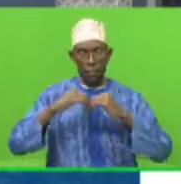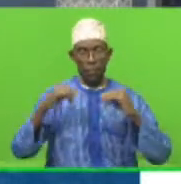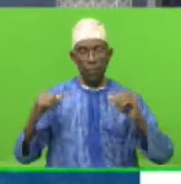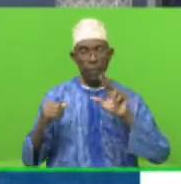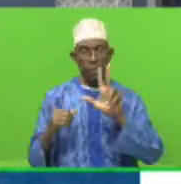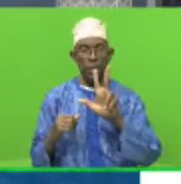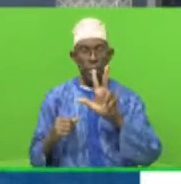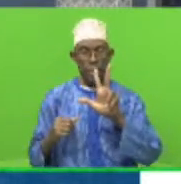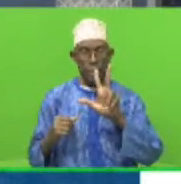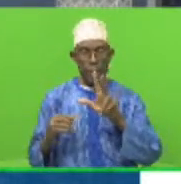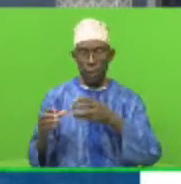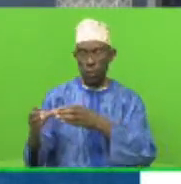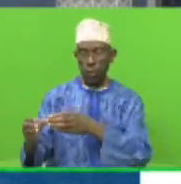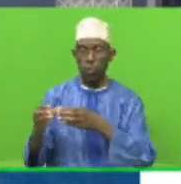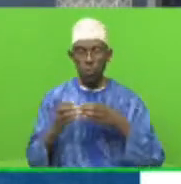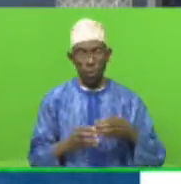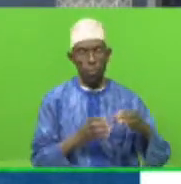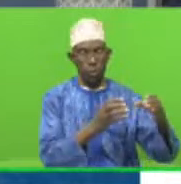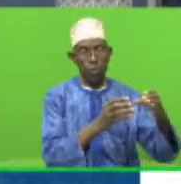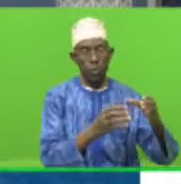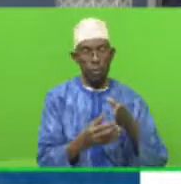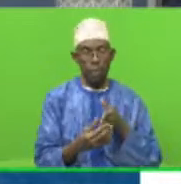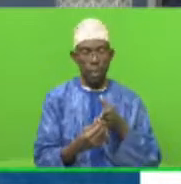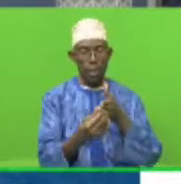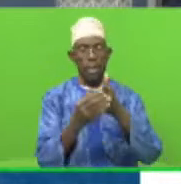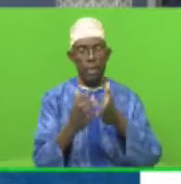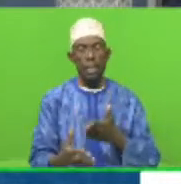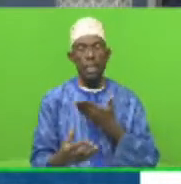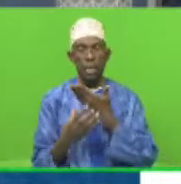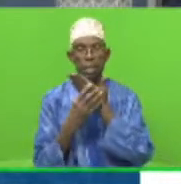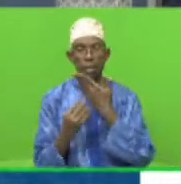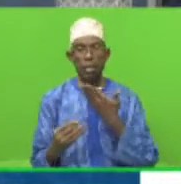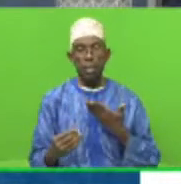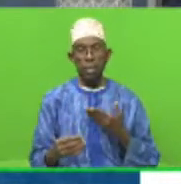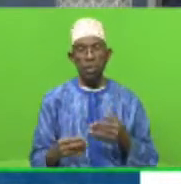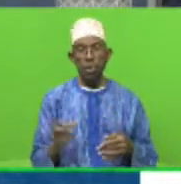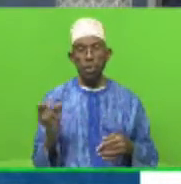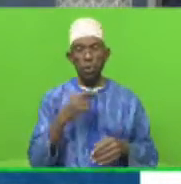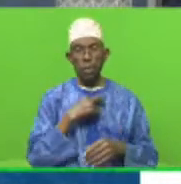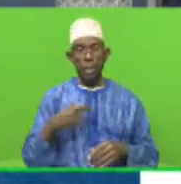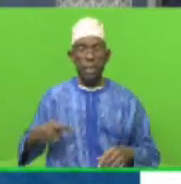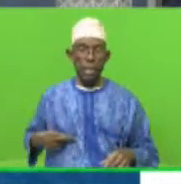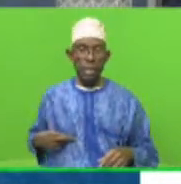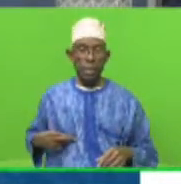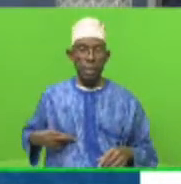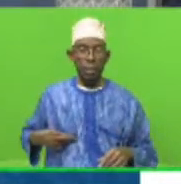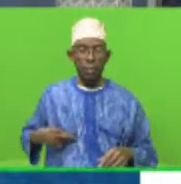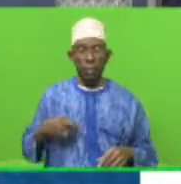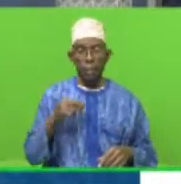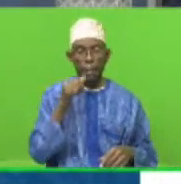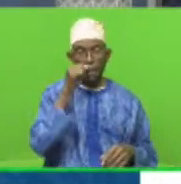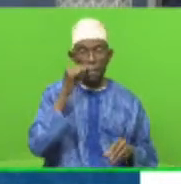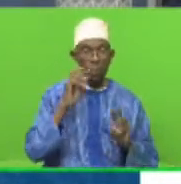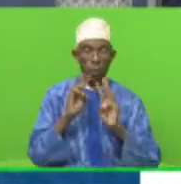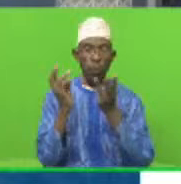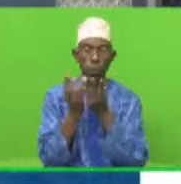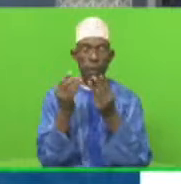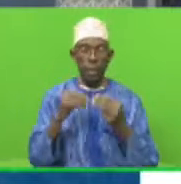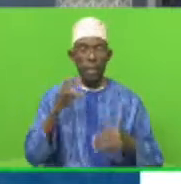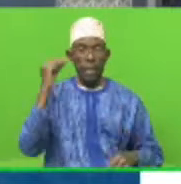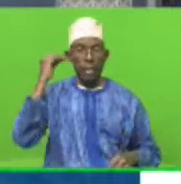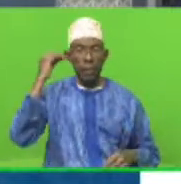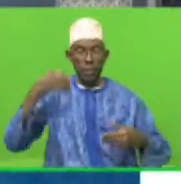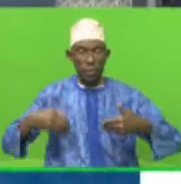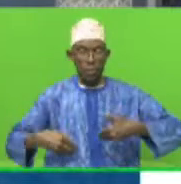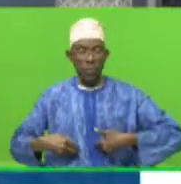three. Imitation of leaders, whether they are religious leaders or worldly leaders. Today I hear the